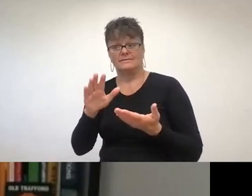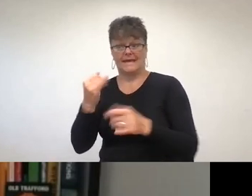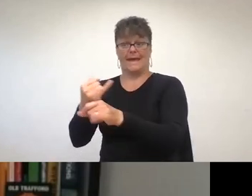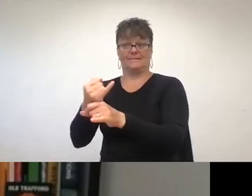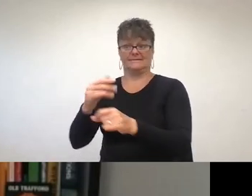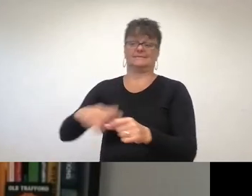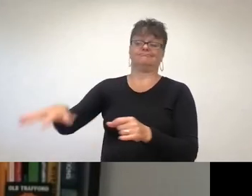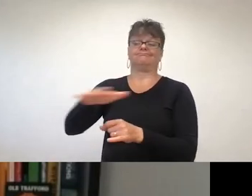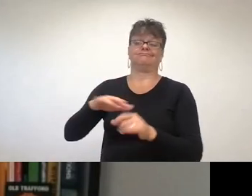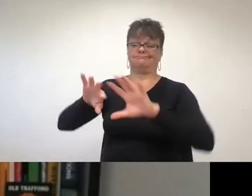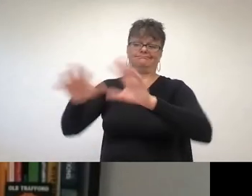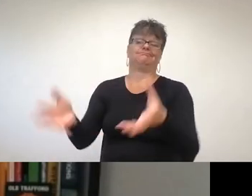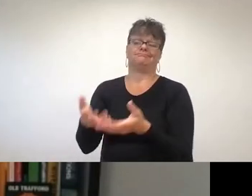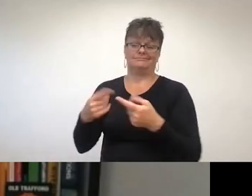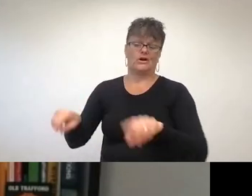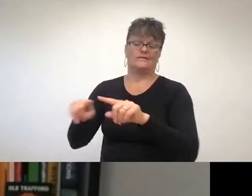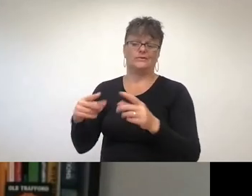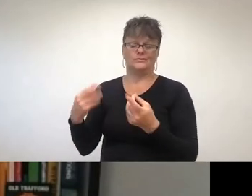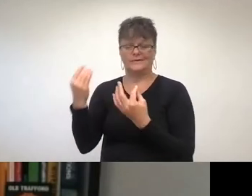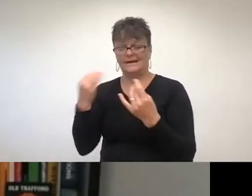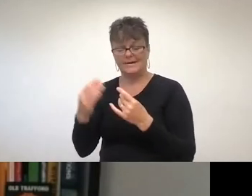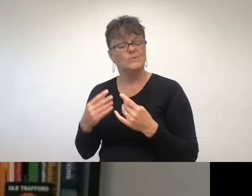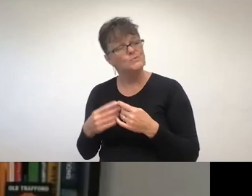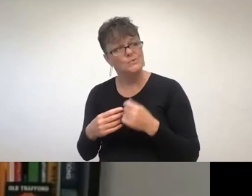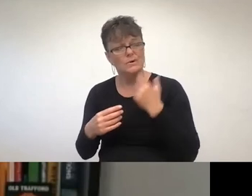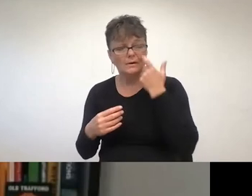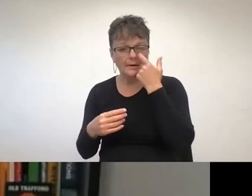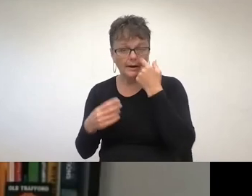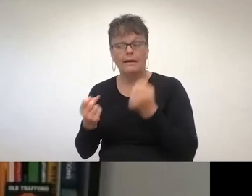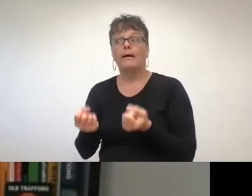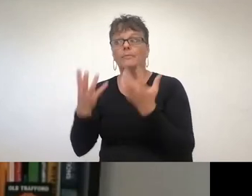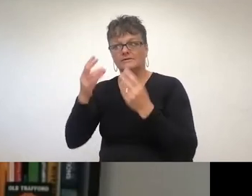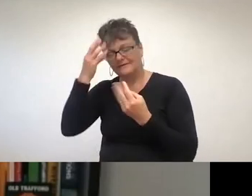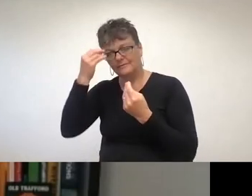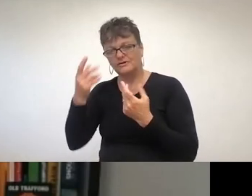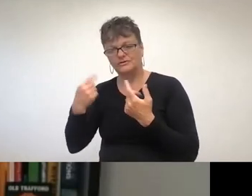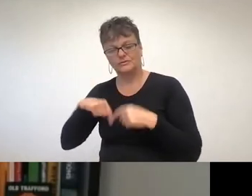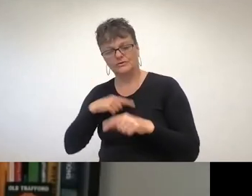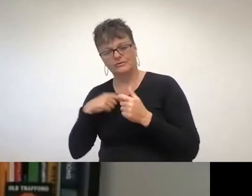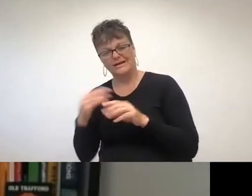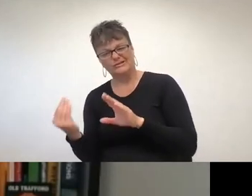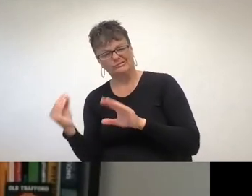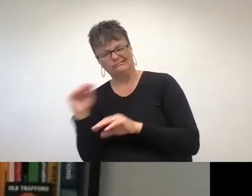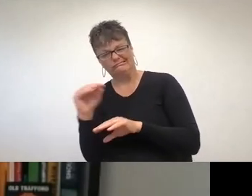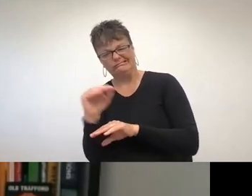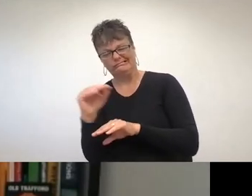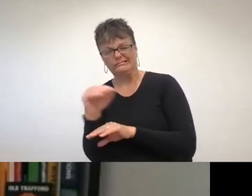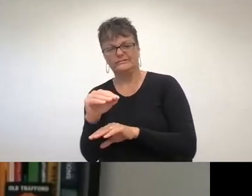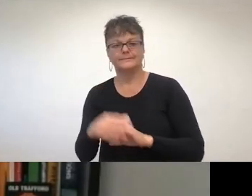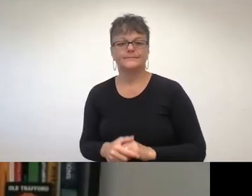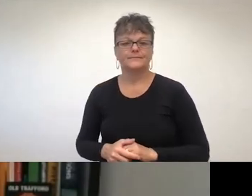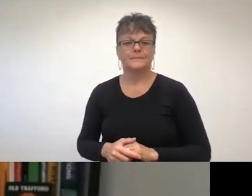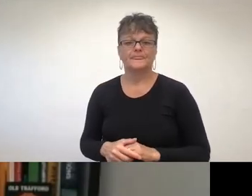and the material that we're trying to get students through. But building in some of that equity-focused grading, again, messaging to